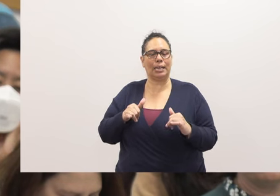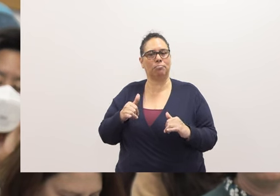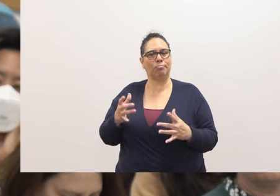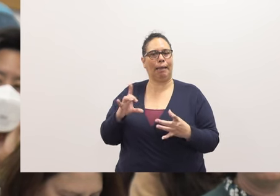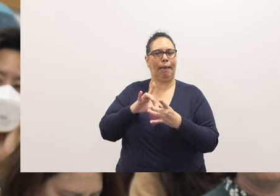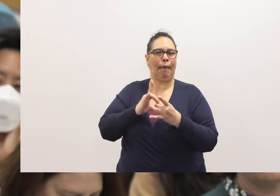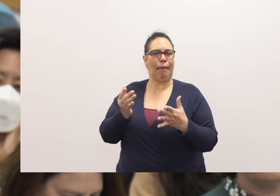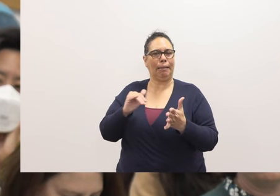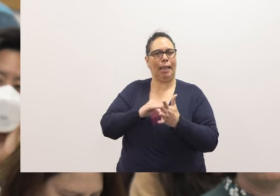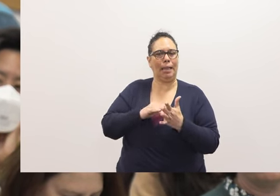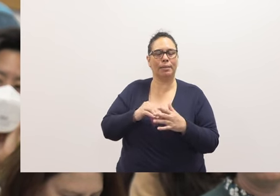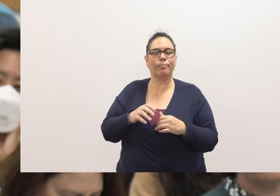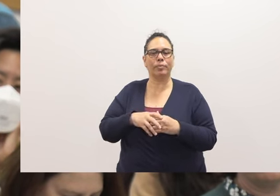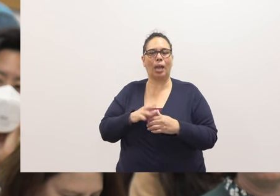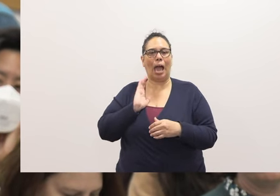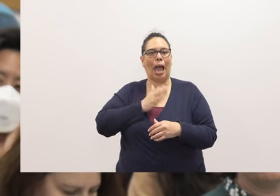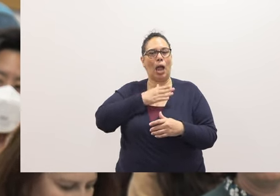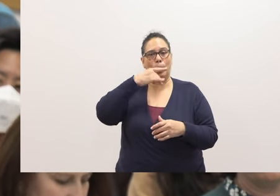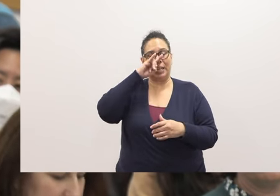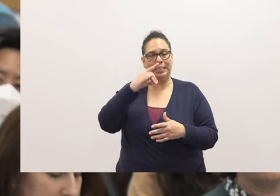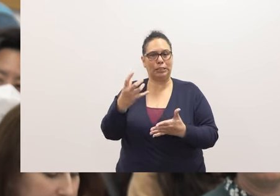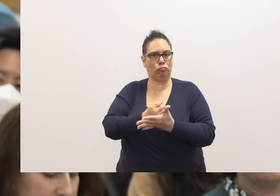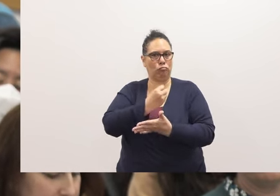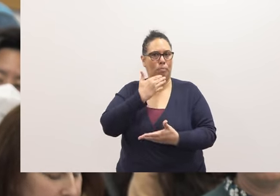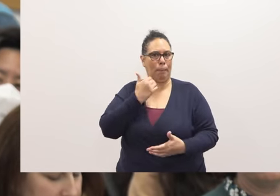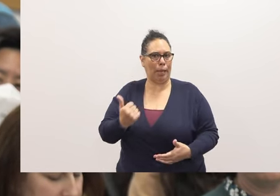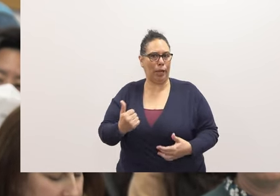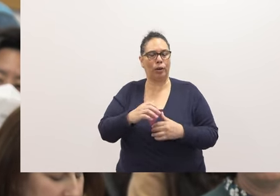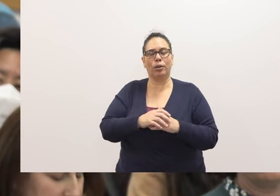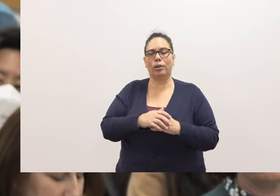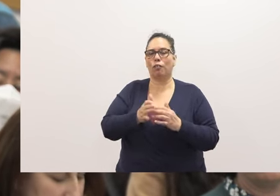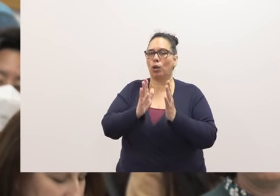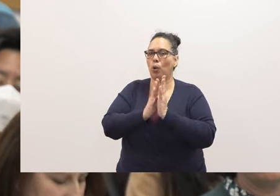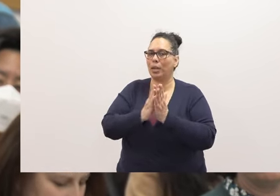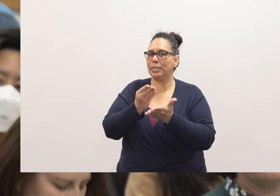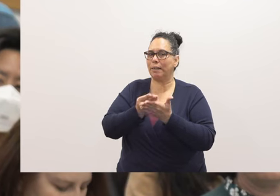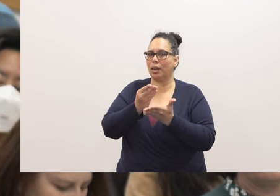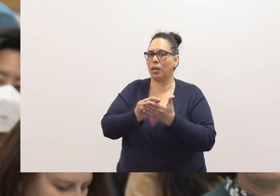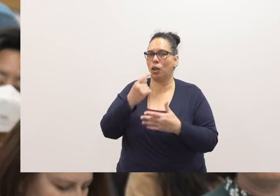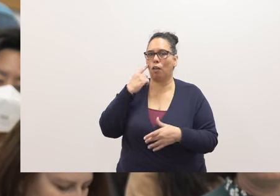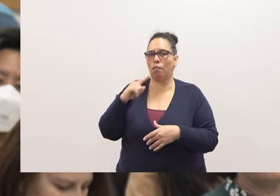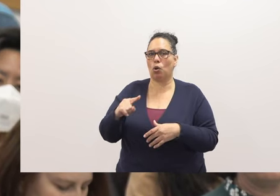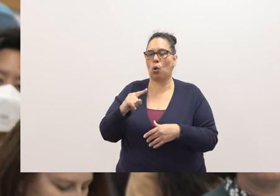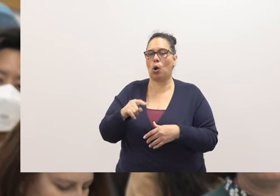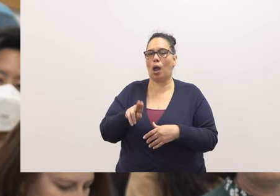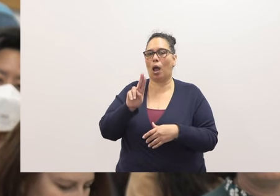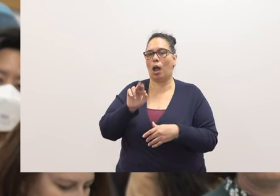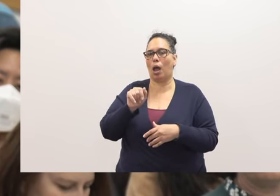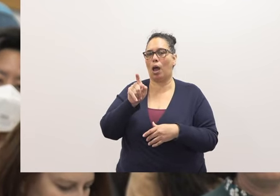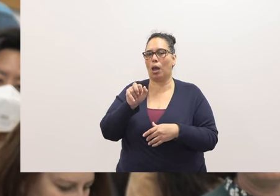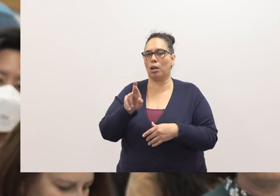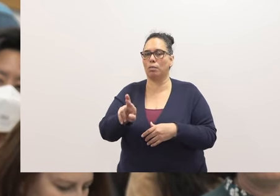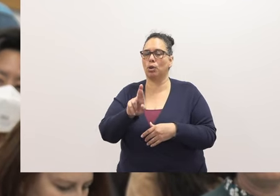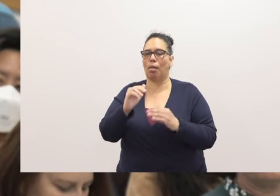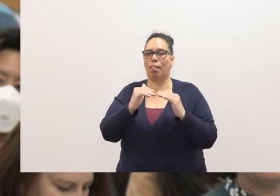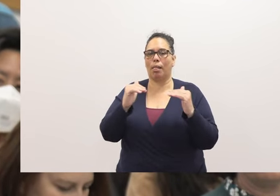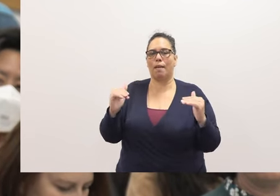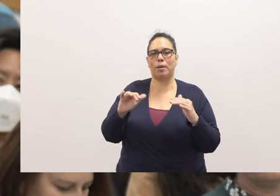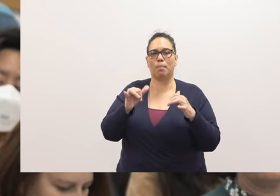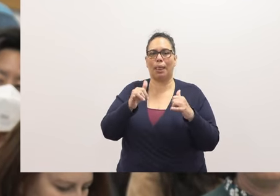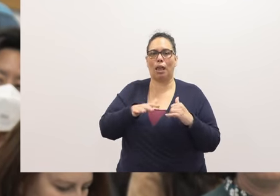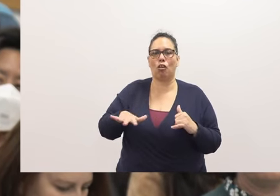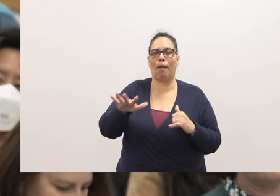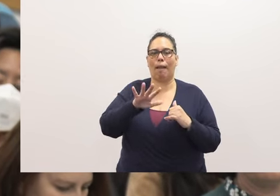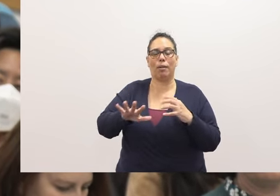reconnect. Our kids deserve better. We're requesting funds for an upper-level playground structure to be added